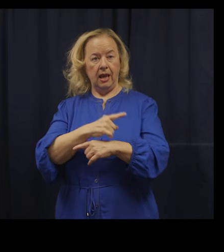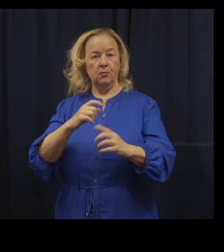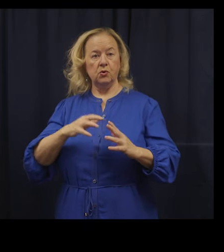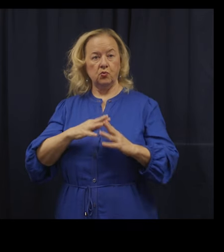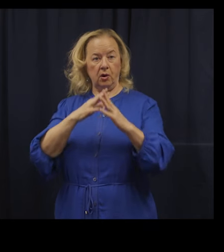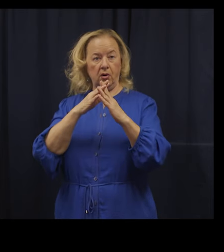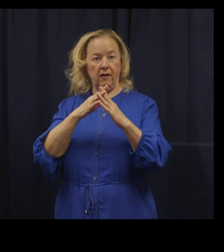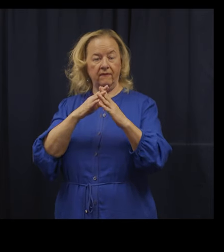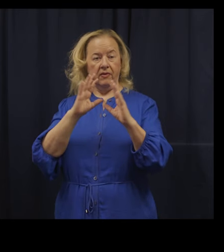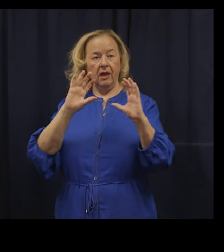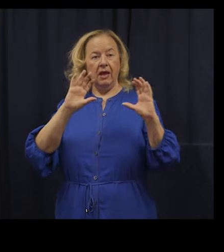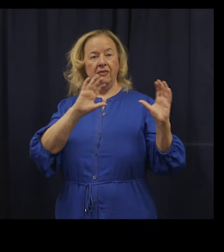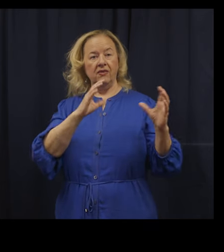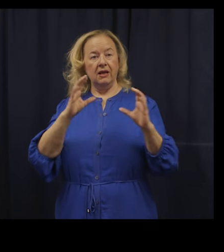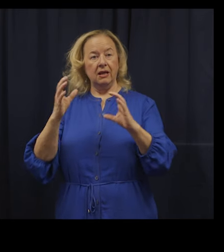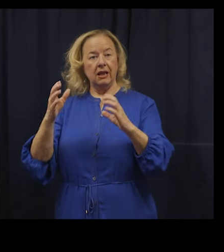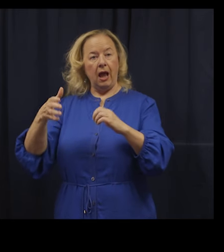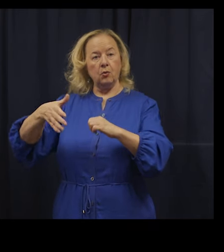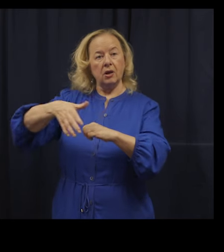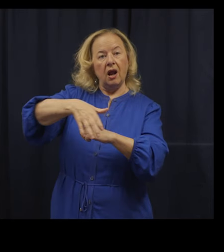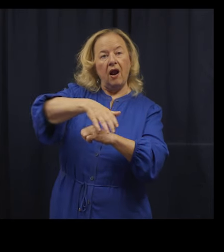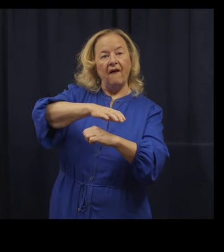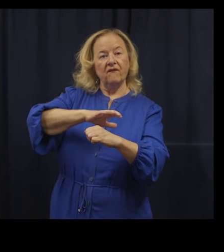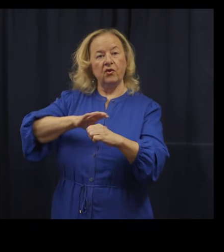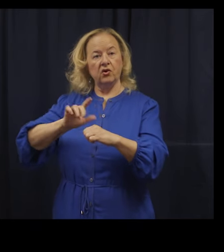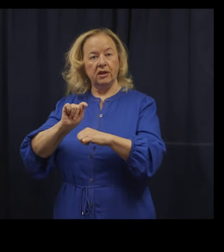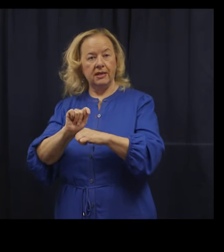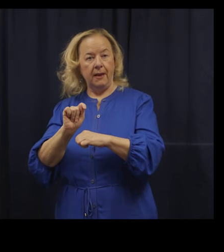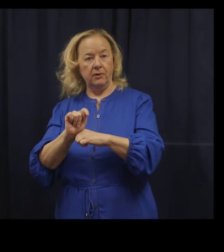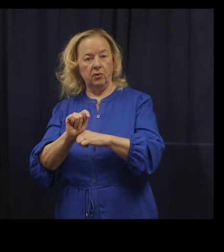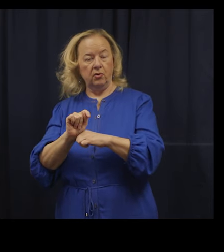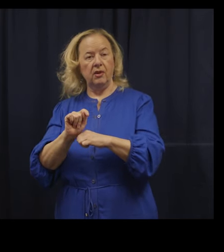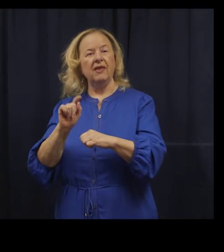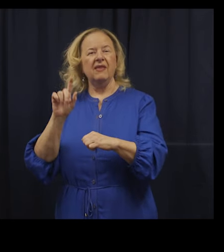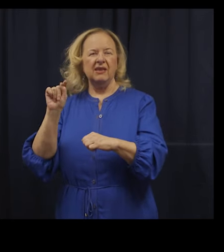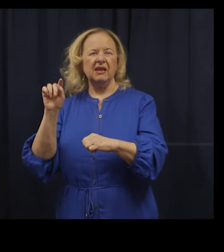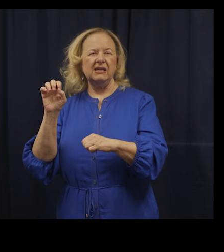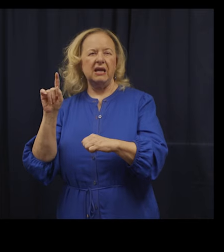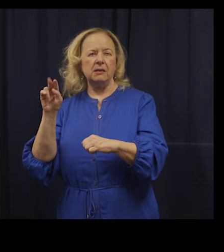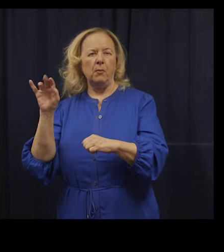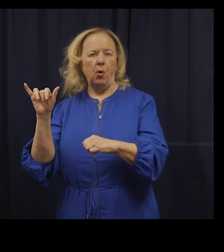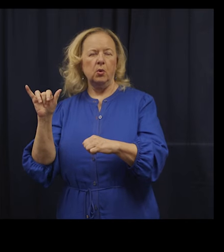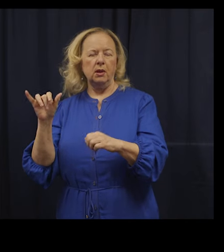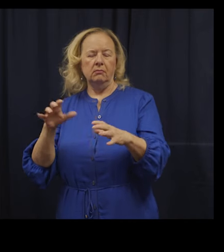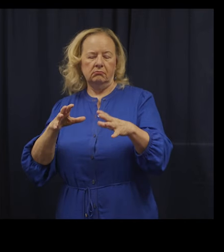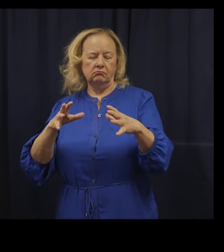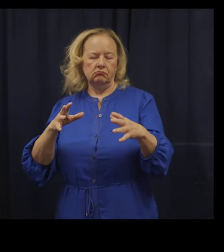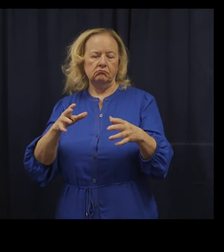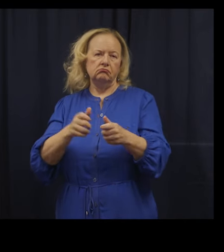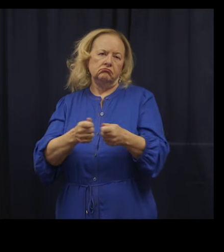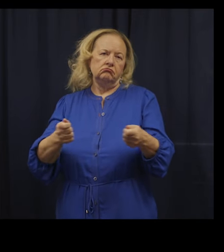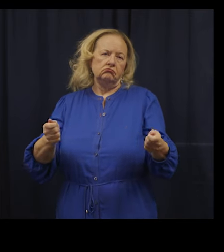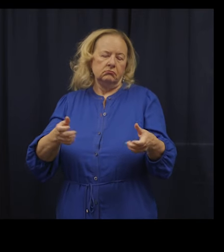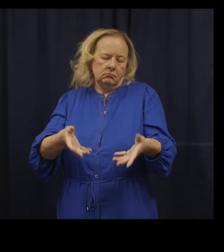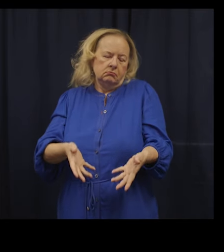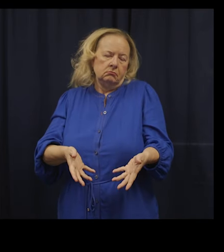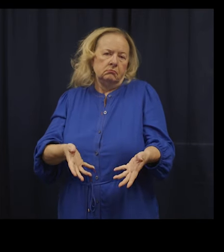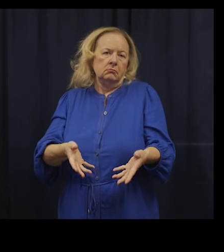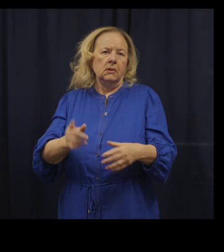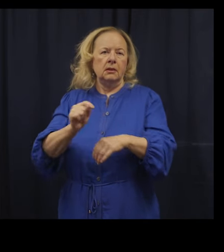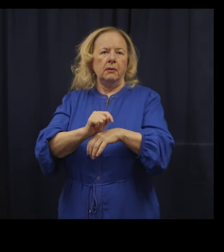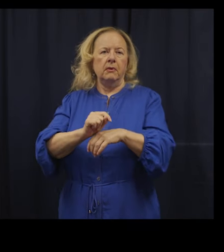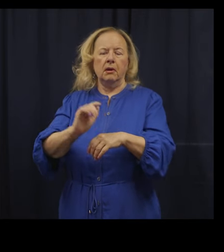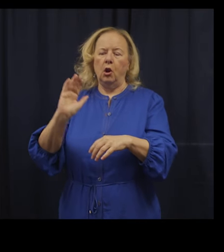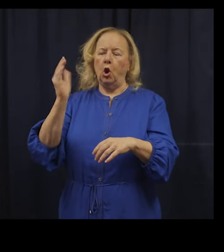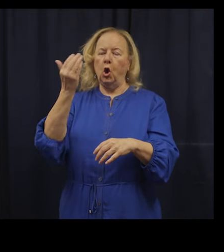cloud covered the tabernacle, namely the tent of the testimony. And then at even, there was upon the tabernacle as it was the appearance